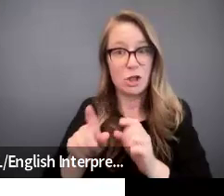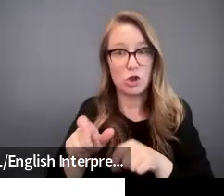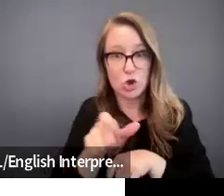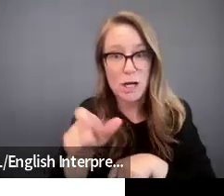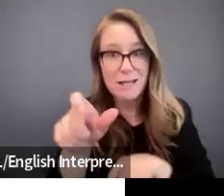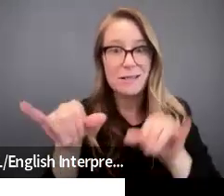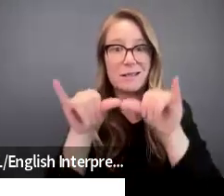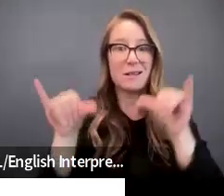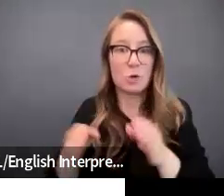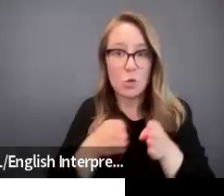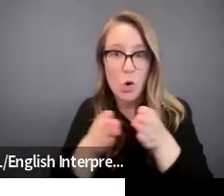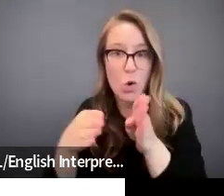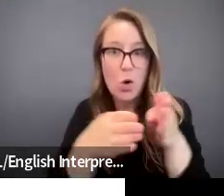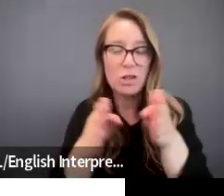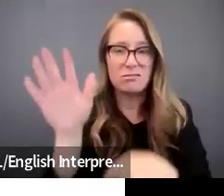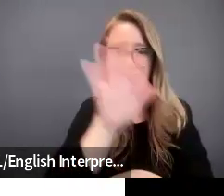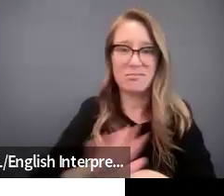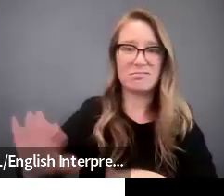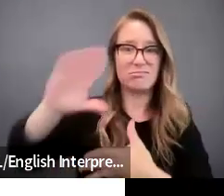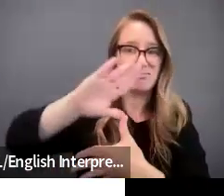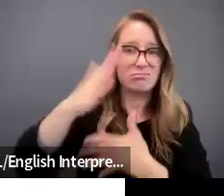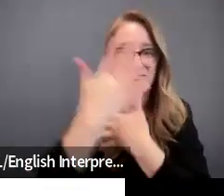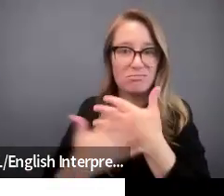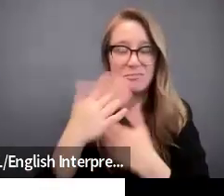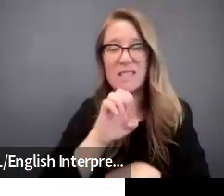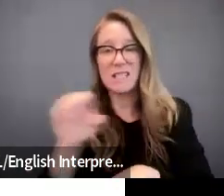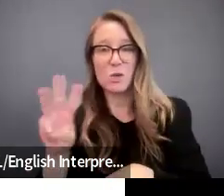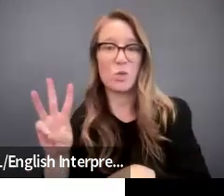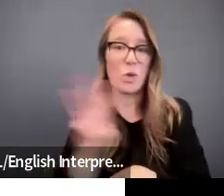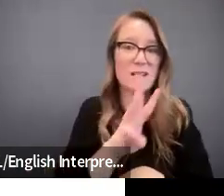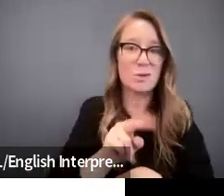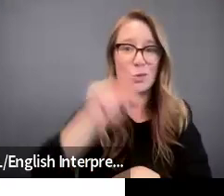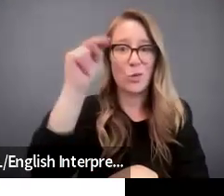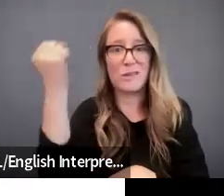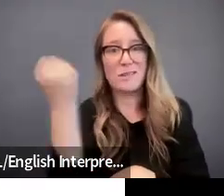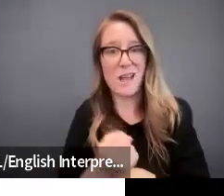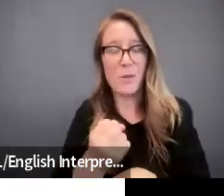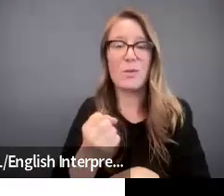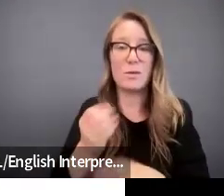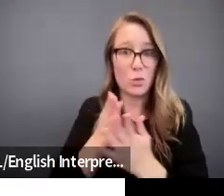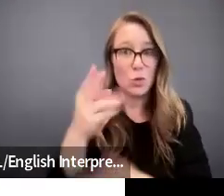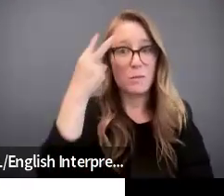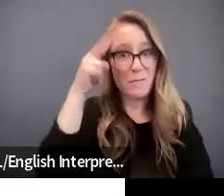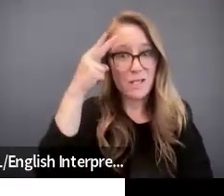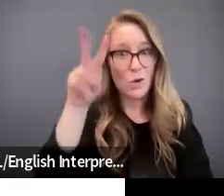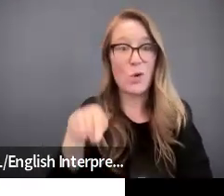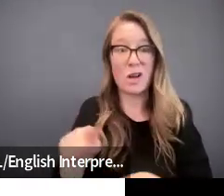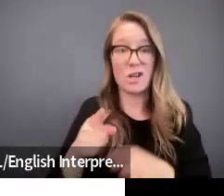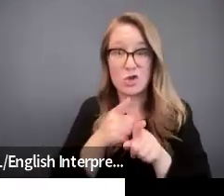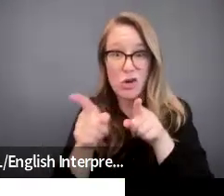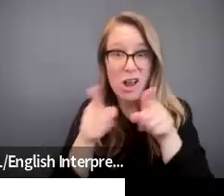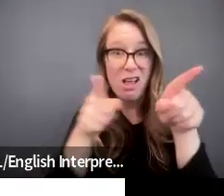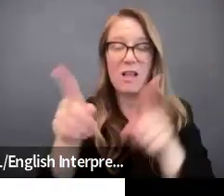and roadways throughout the Americas, east and west, north and south through Mexico. These trailways,